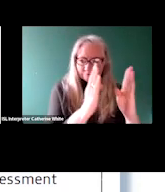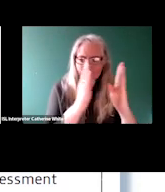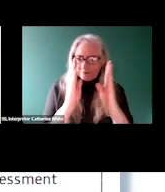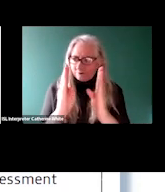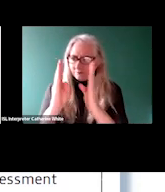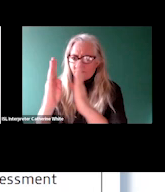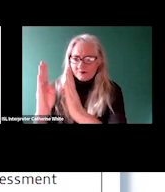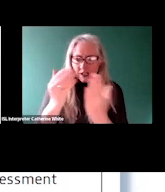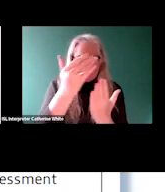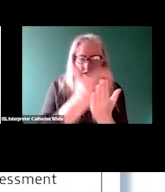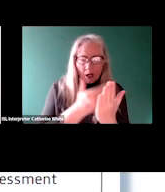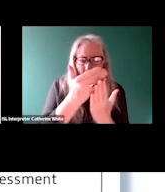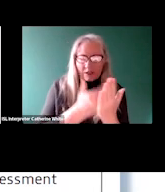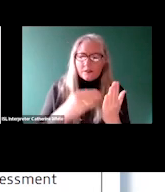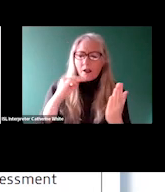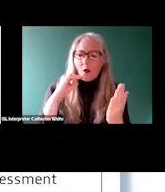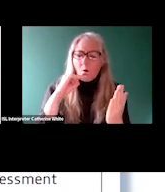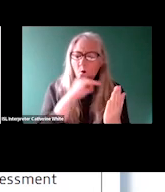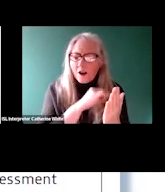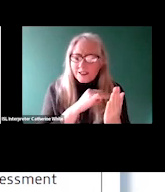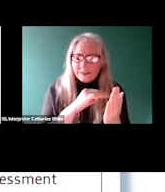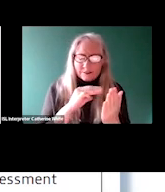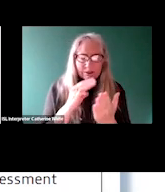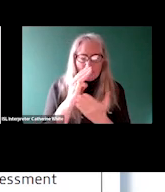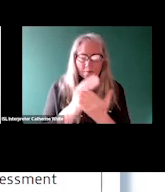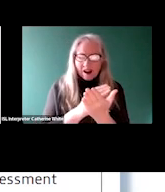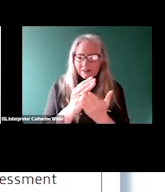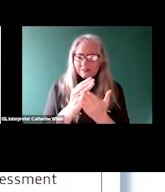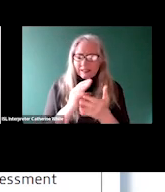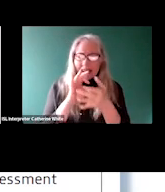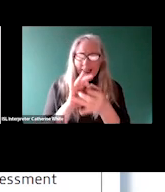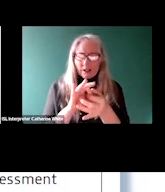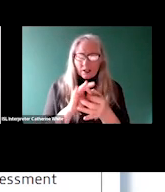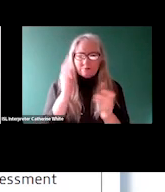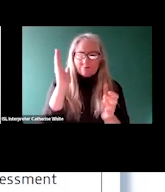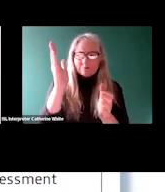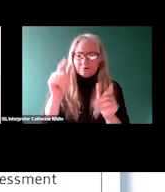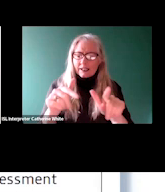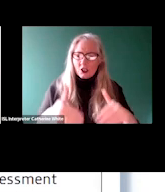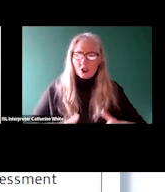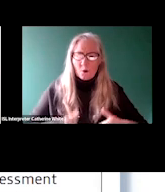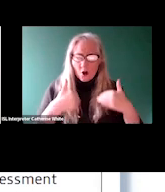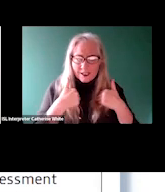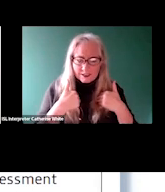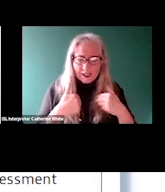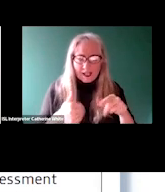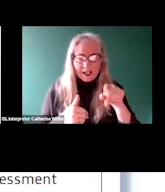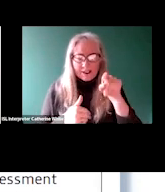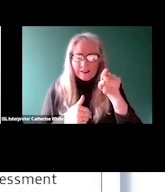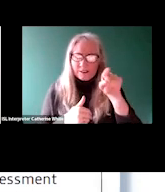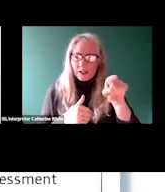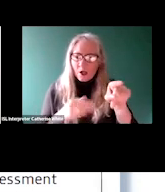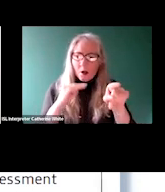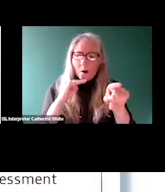document that's really important, I think, to this piece of work we're talking about this morning. And you'll see, I suppose, that it acts as, it's an